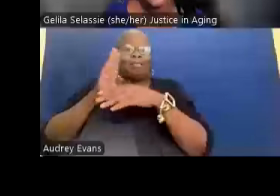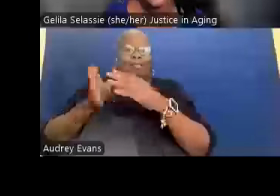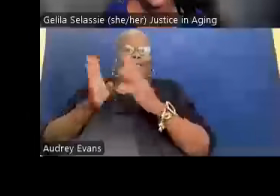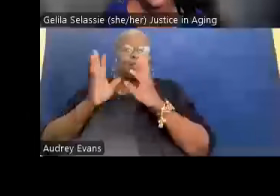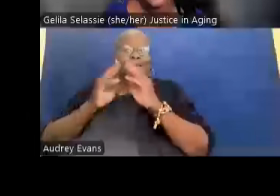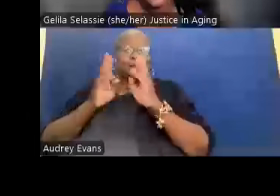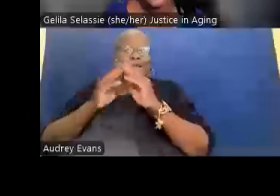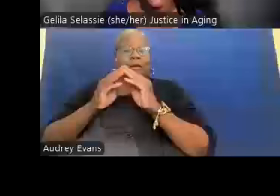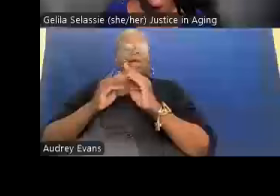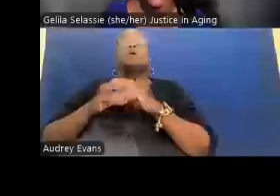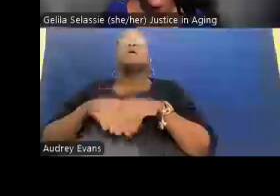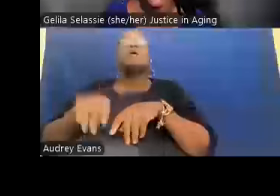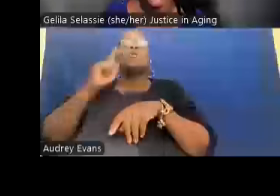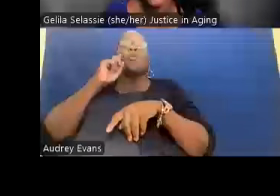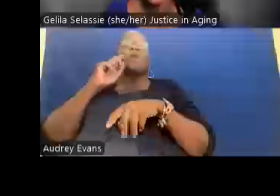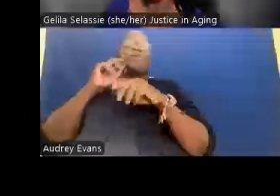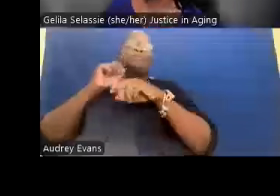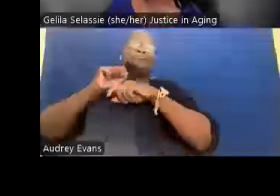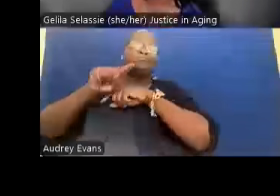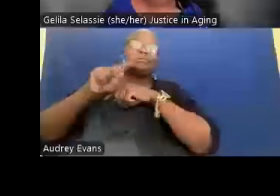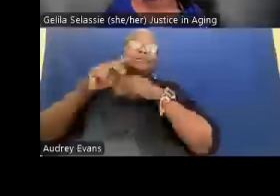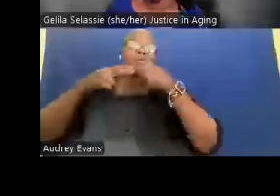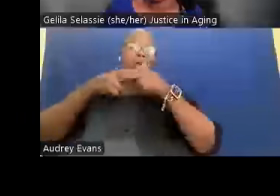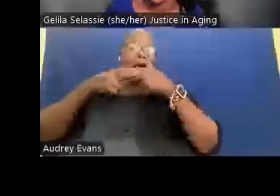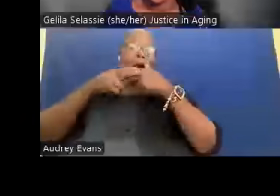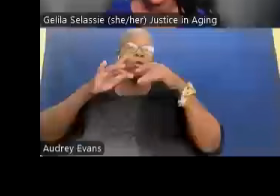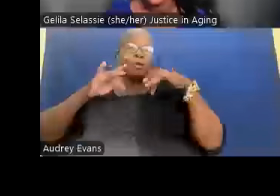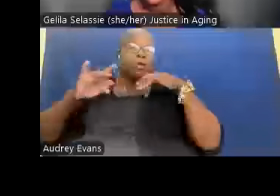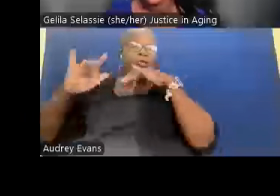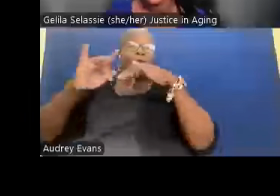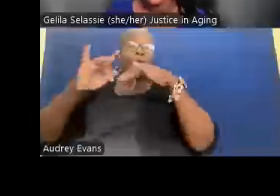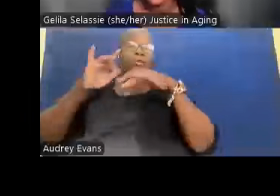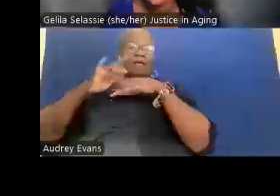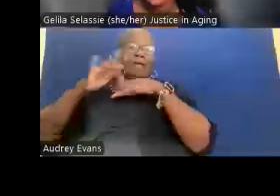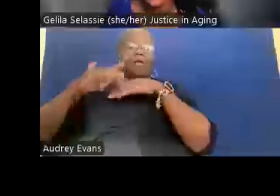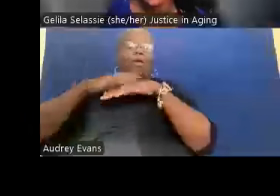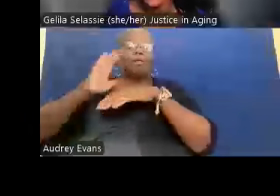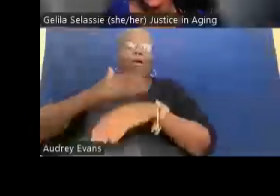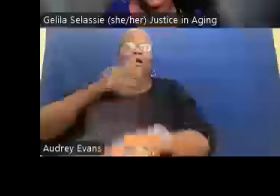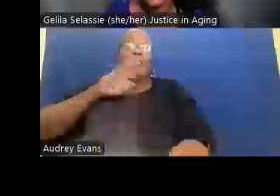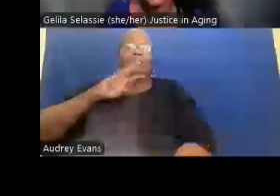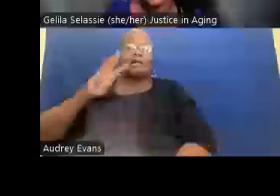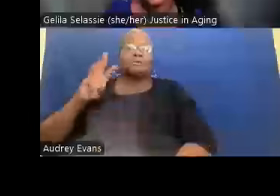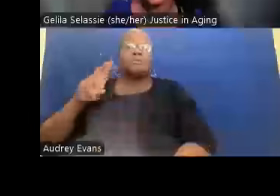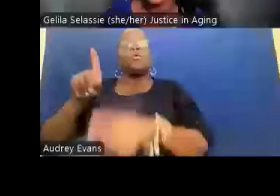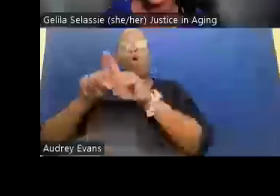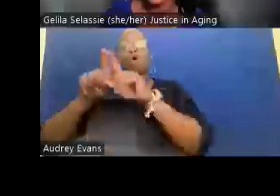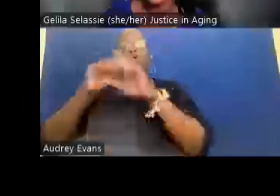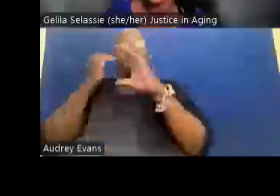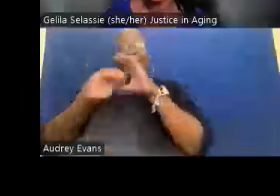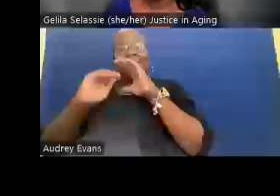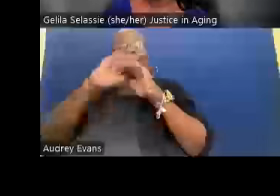of the webinar, the slides and recording of today's presentation will be available on our website and also emailed to